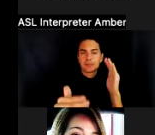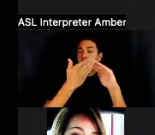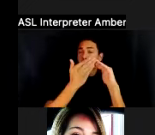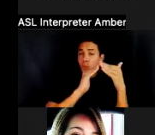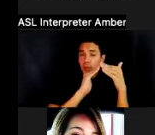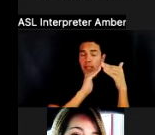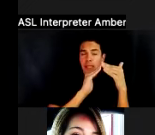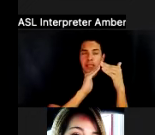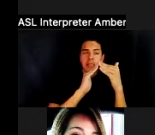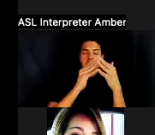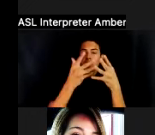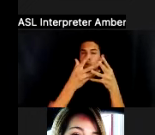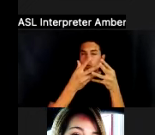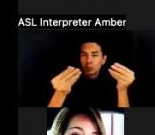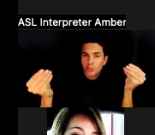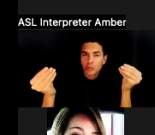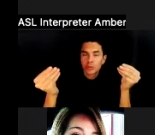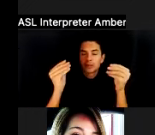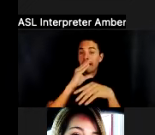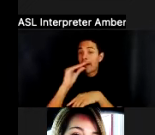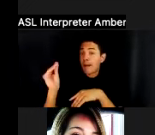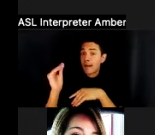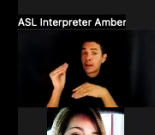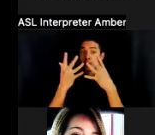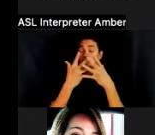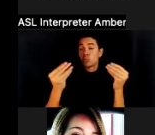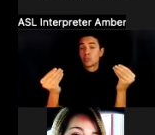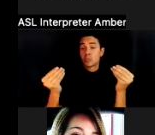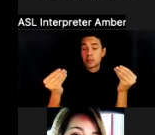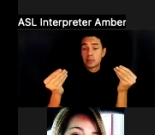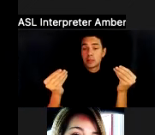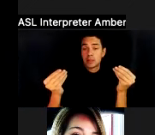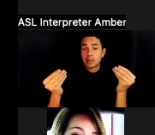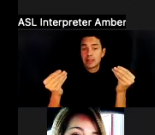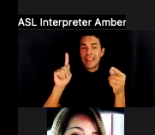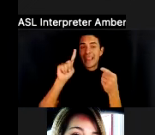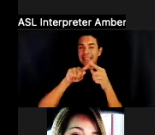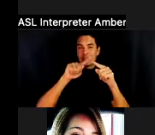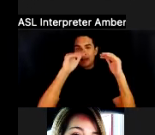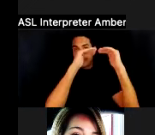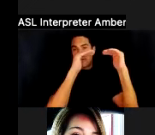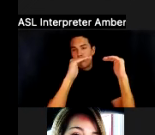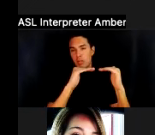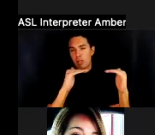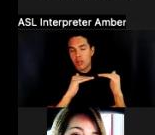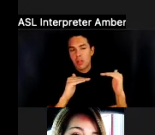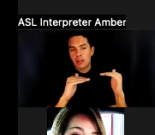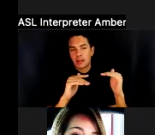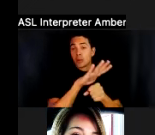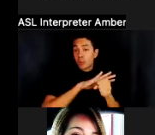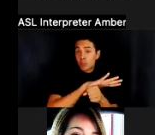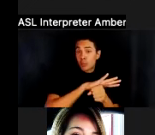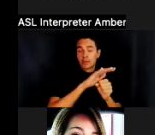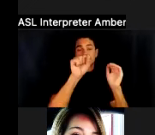community solutions, and also solutions right at the different levels, local, state,